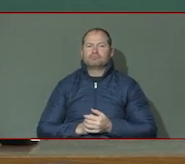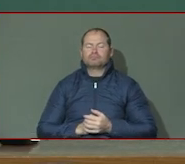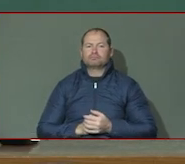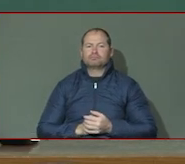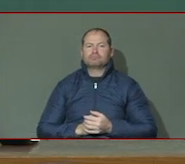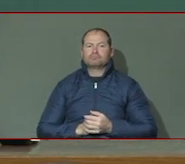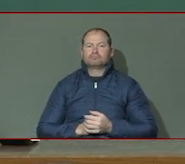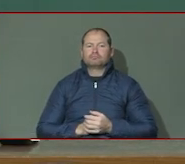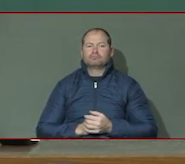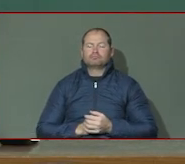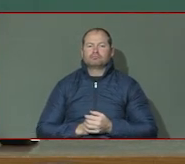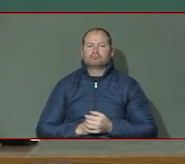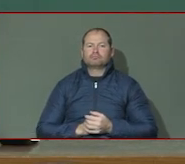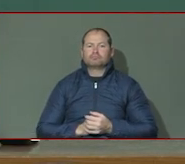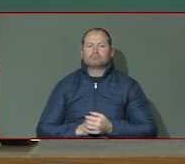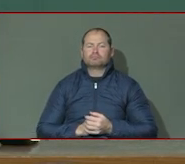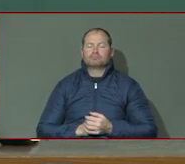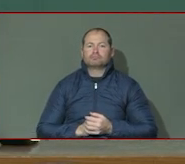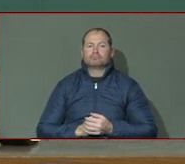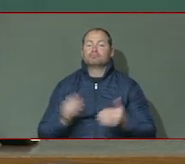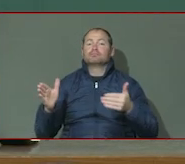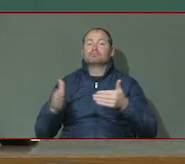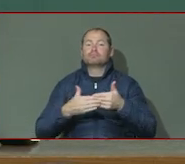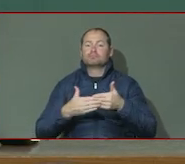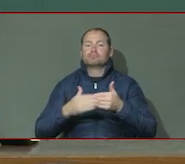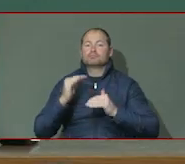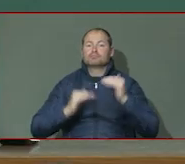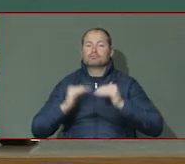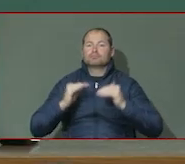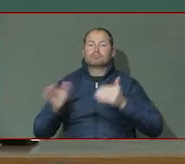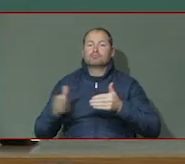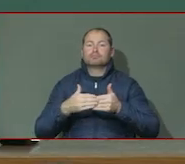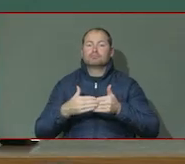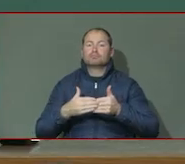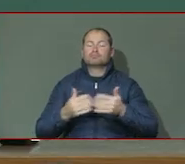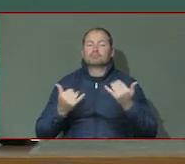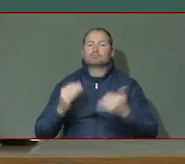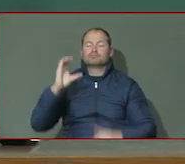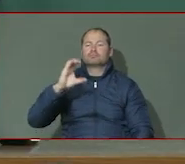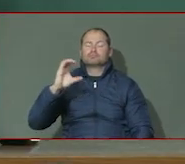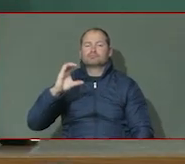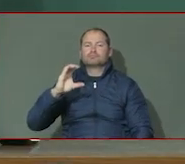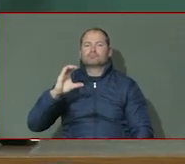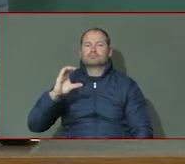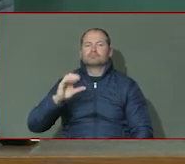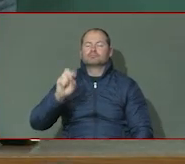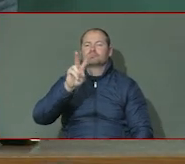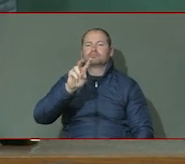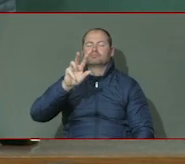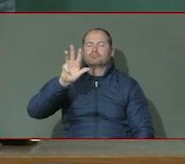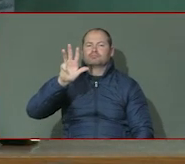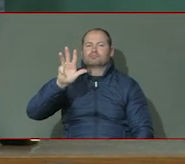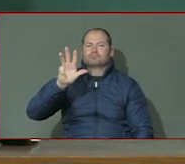288,000. And our closing balance was a credit balance of 29,550. Now